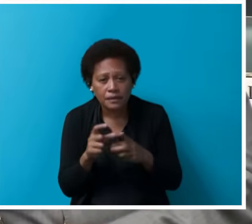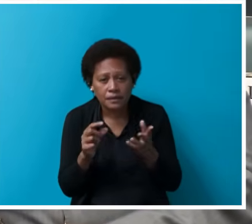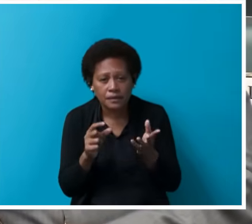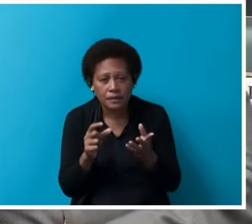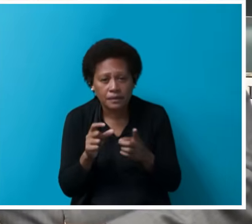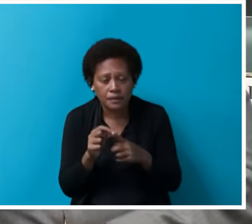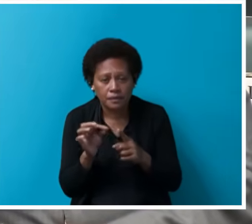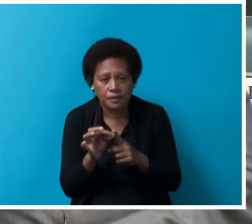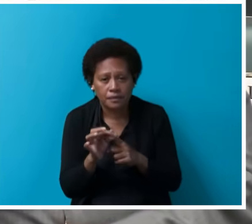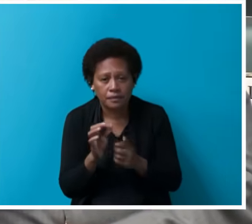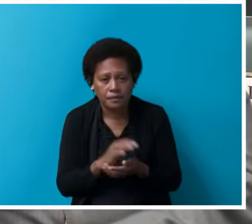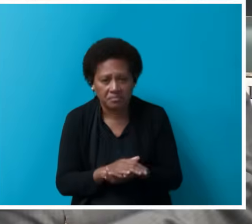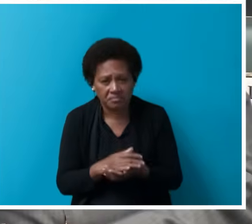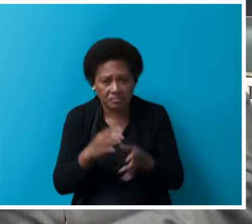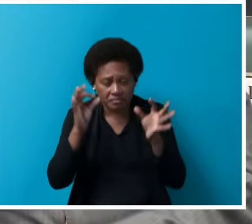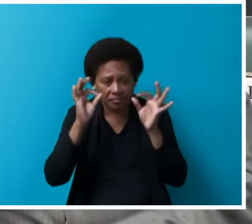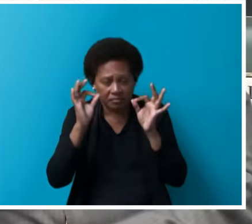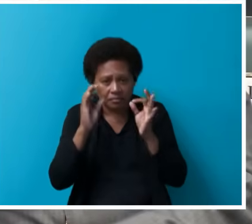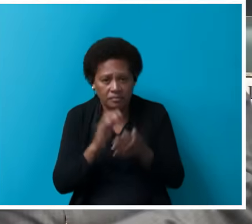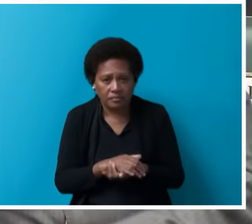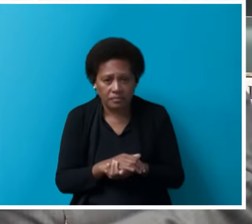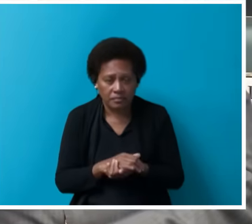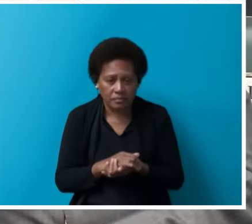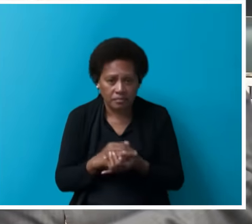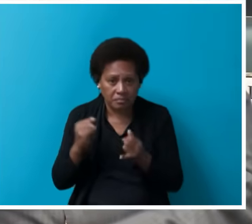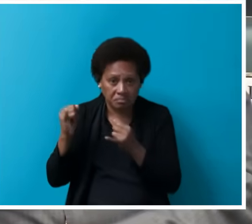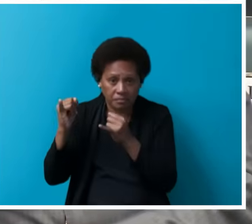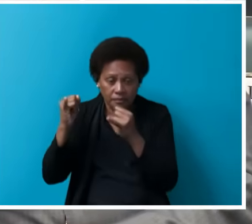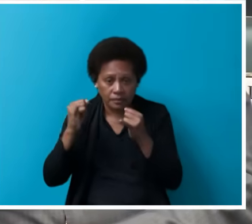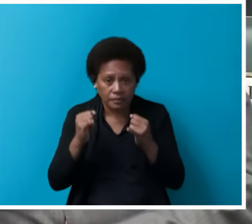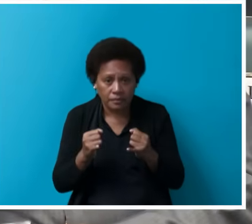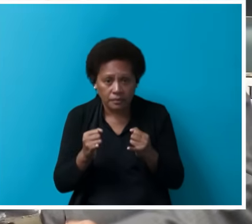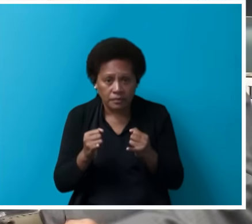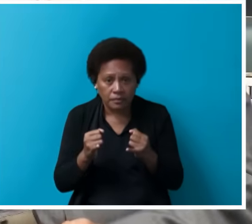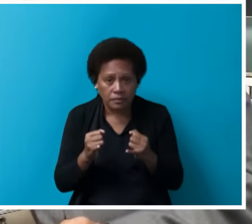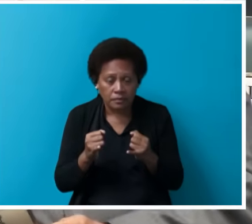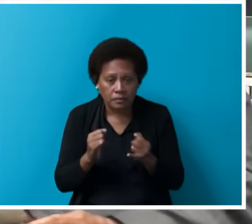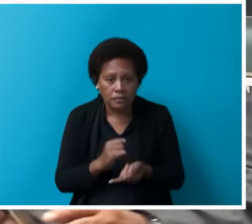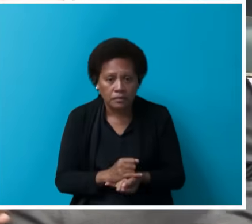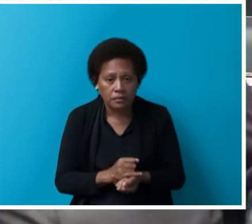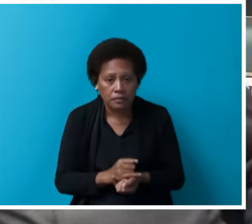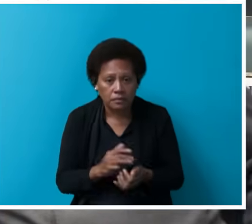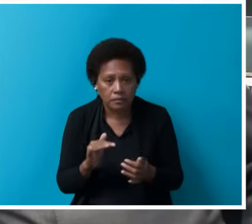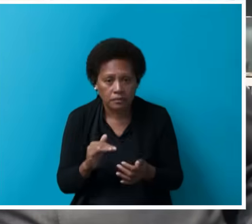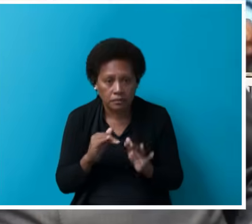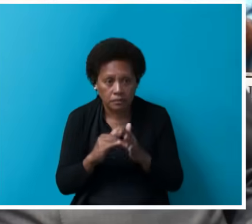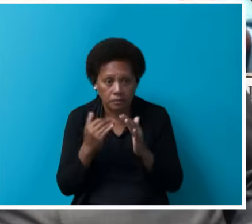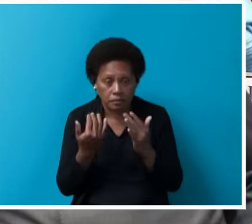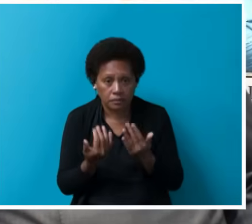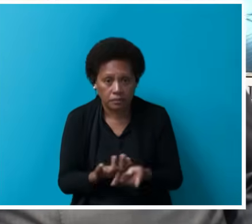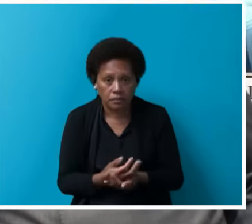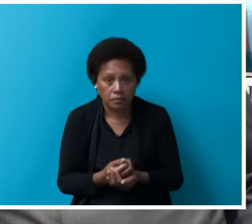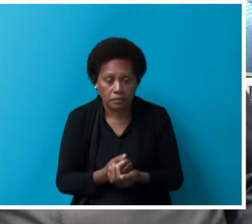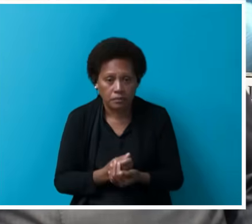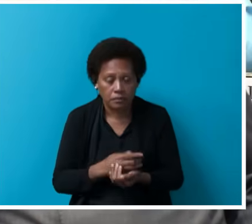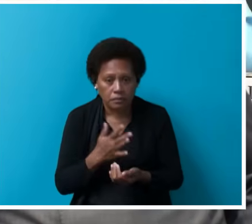is, But if you look at the migration, and this is something that I had corrected honorable members in this parliament,